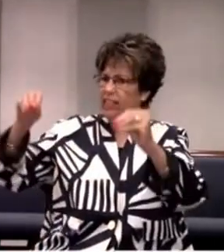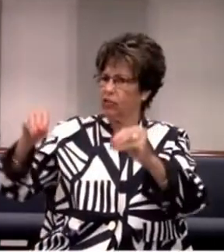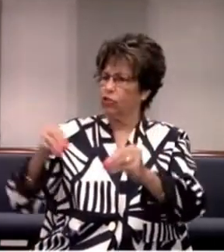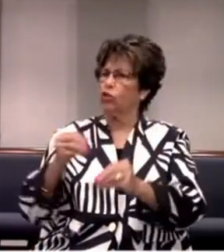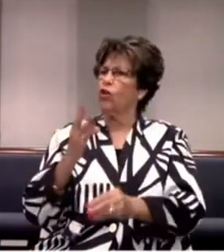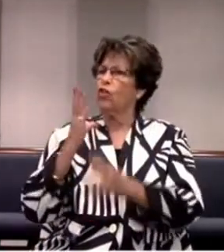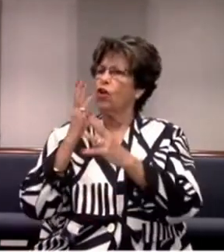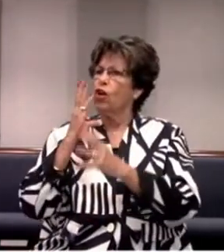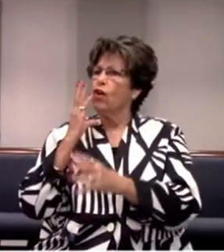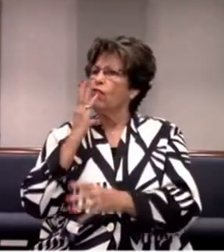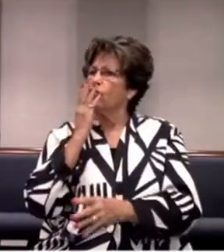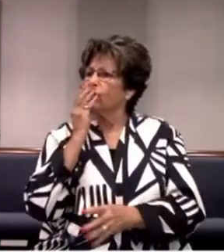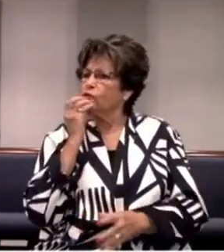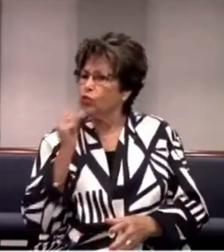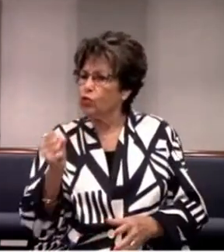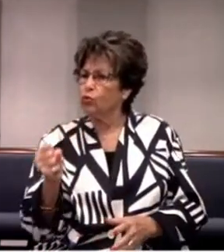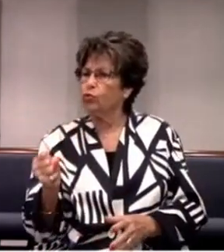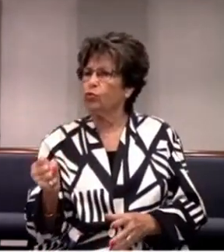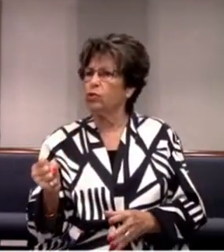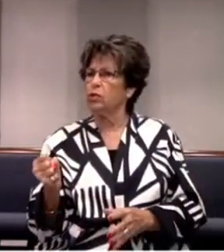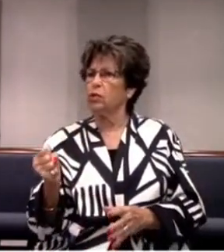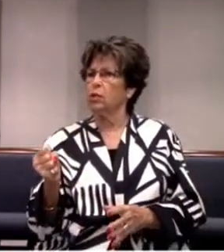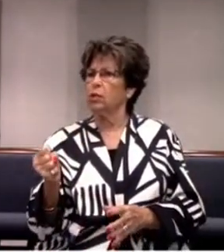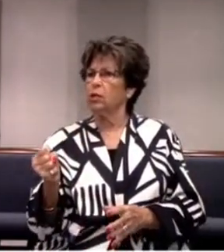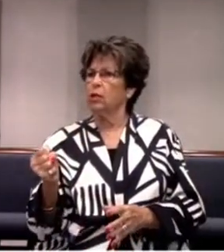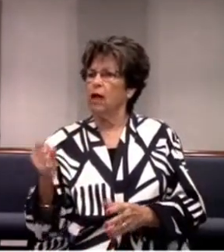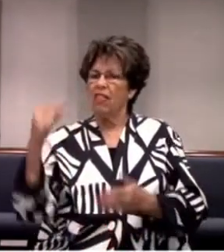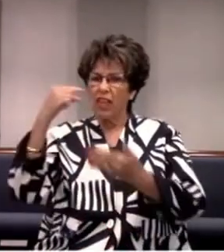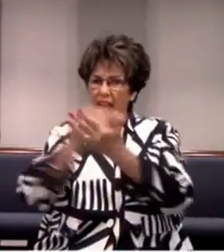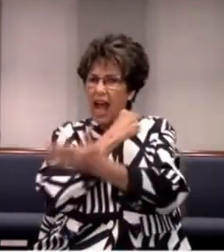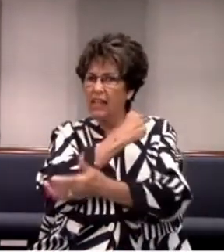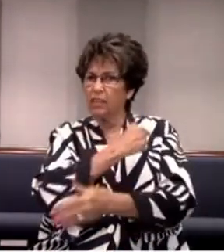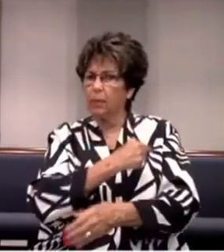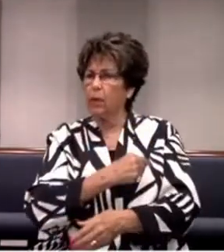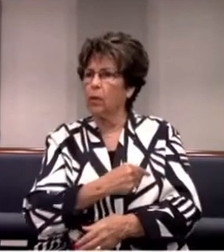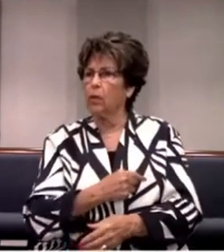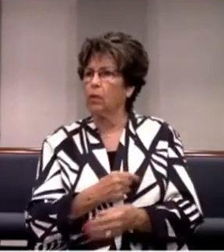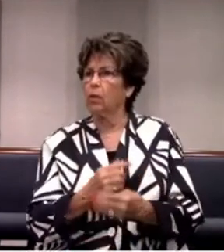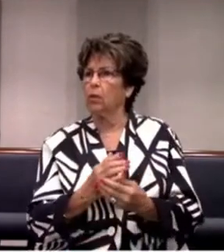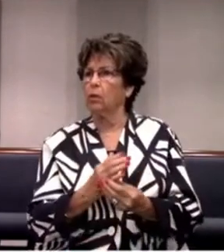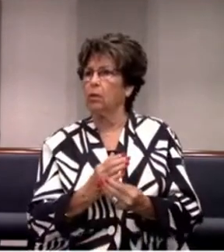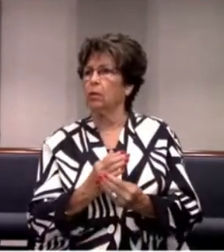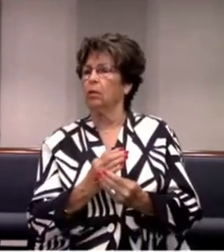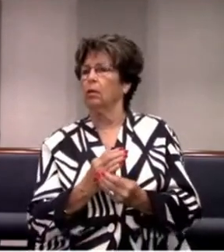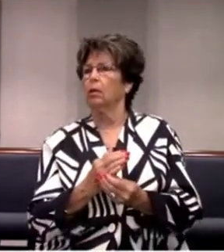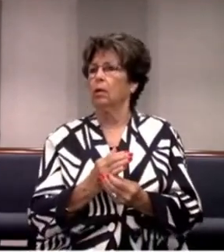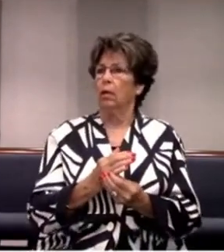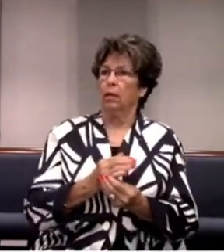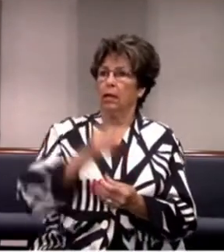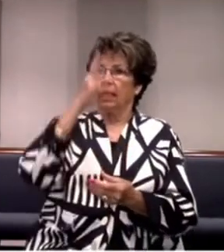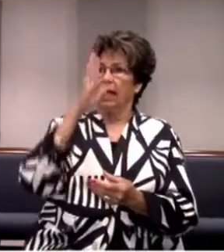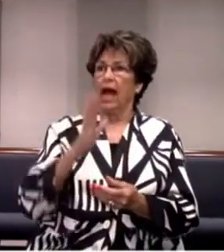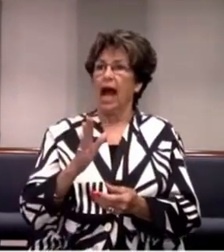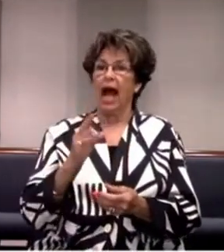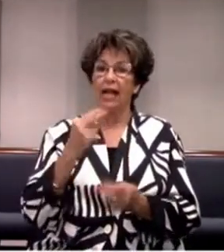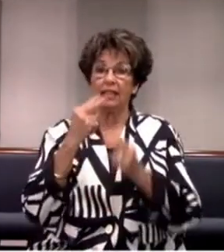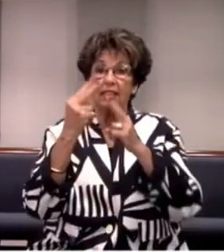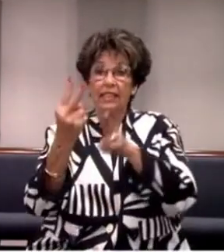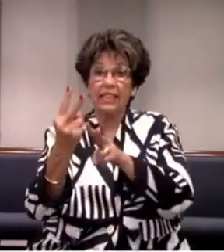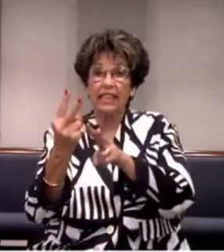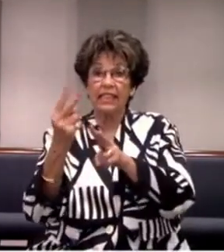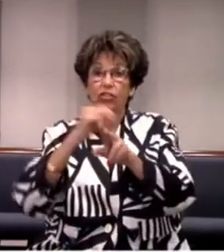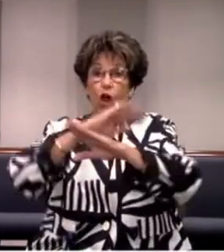the Gentile was not worthy of the gospel. Praise God, that might be man's opinion, but God sees